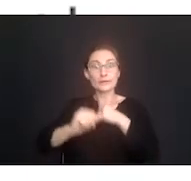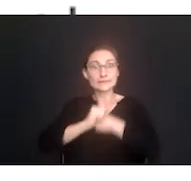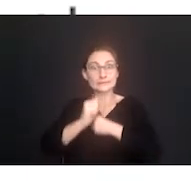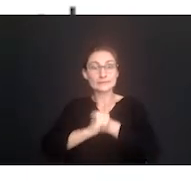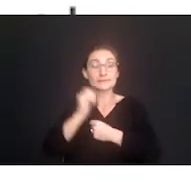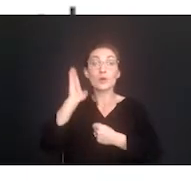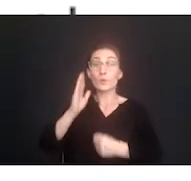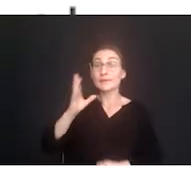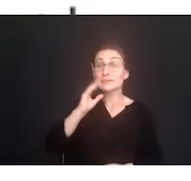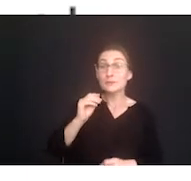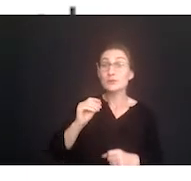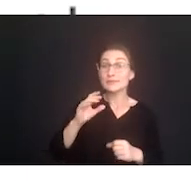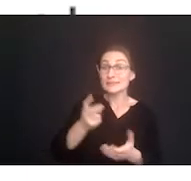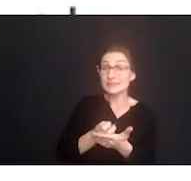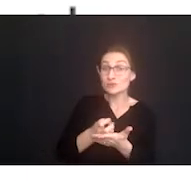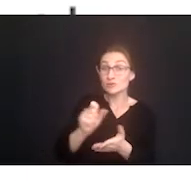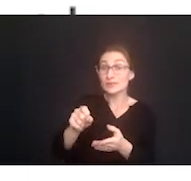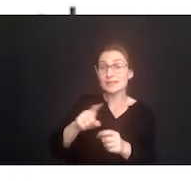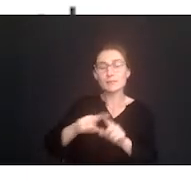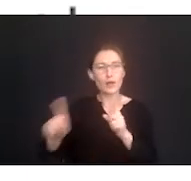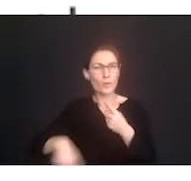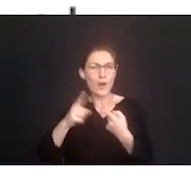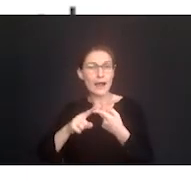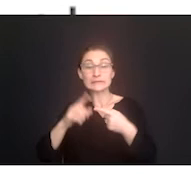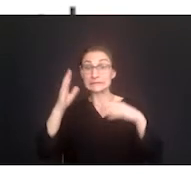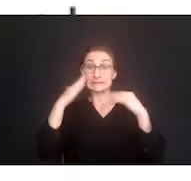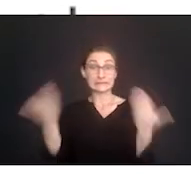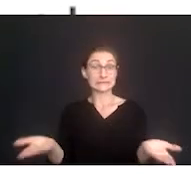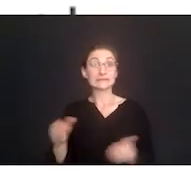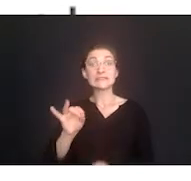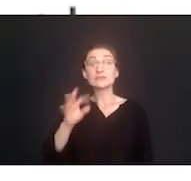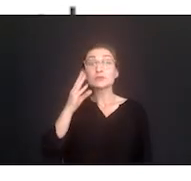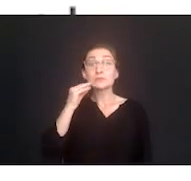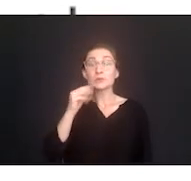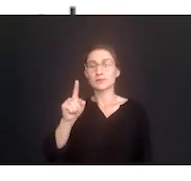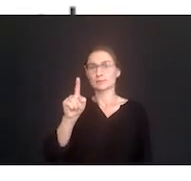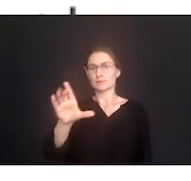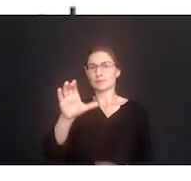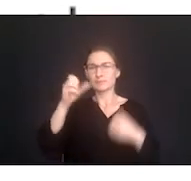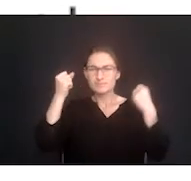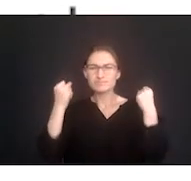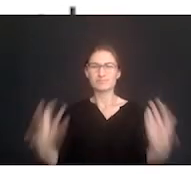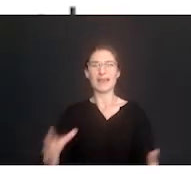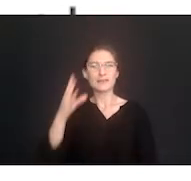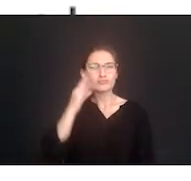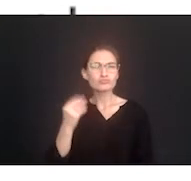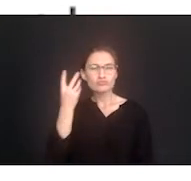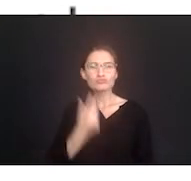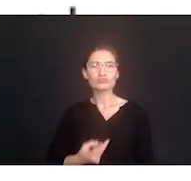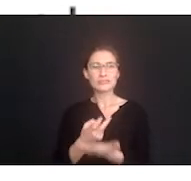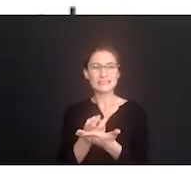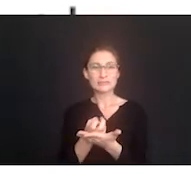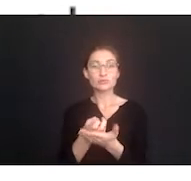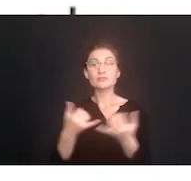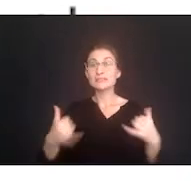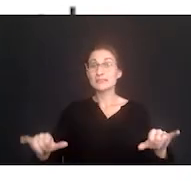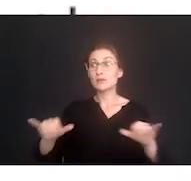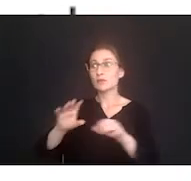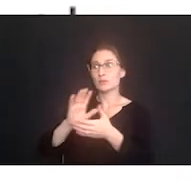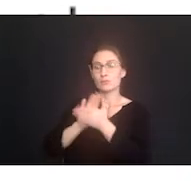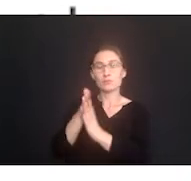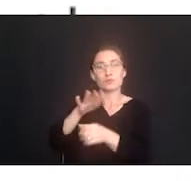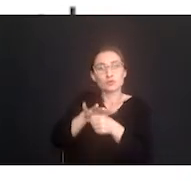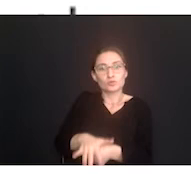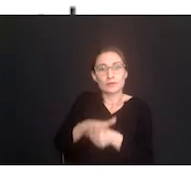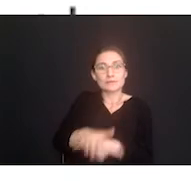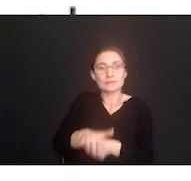another seizure, but no one knows when. Even for those who have witnessed hundreds of seizures and know exactly what to do, seizures generate stress. Someone they